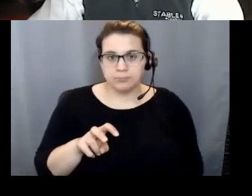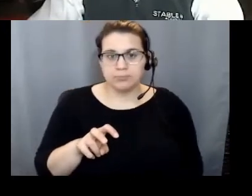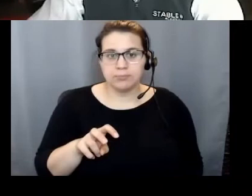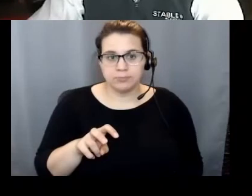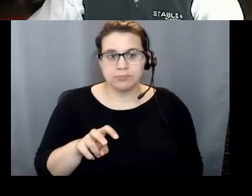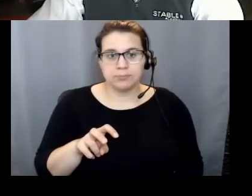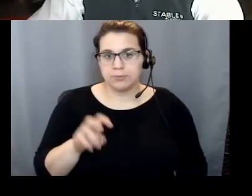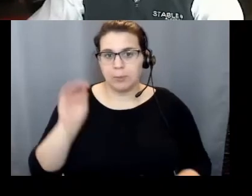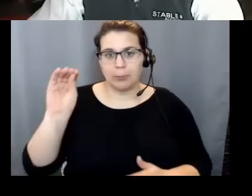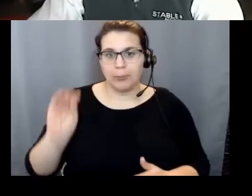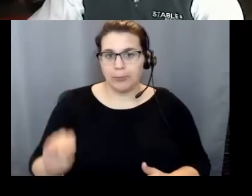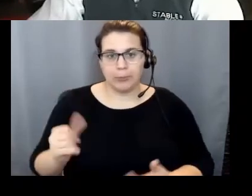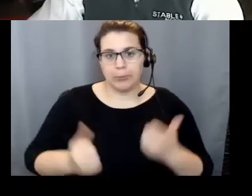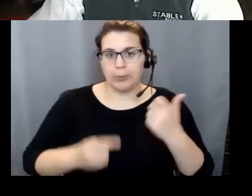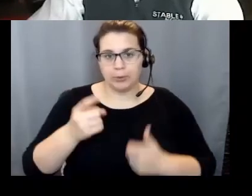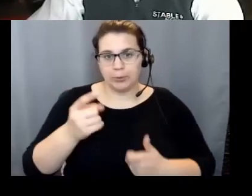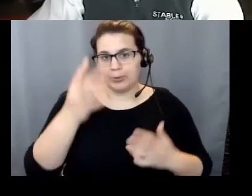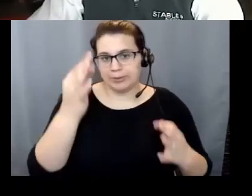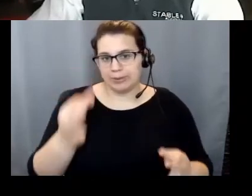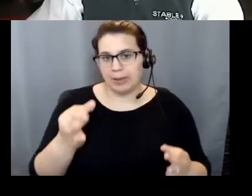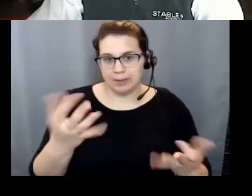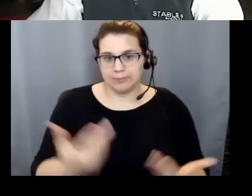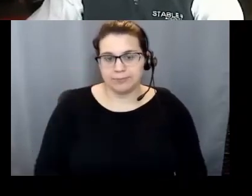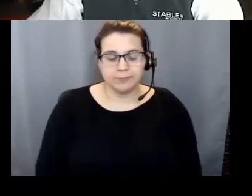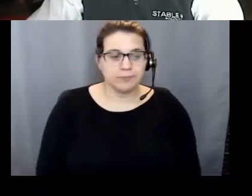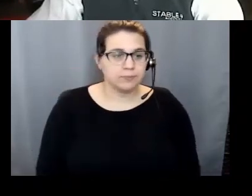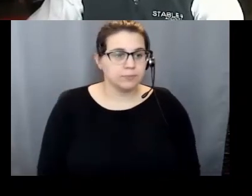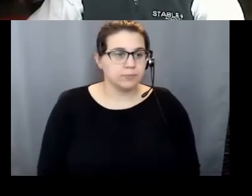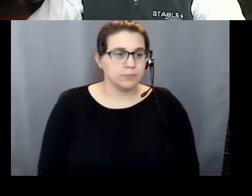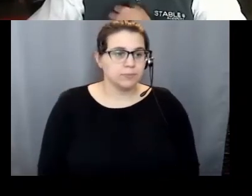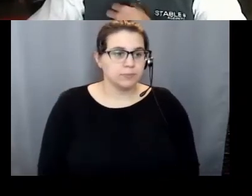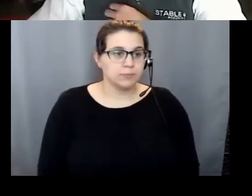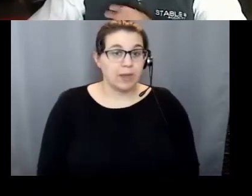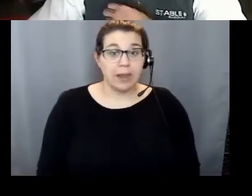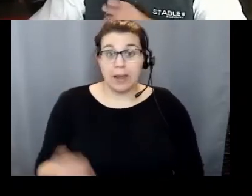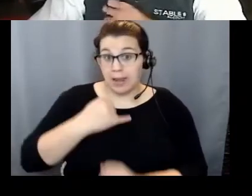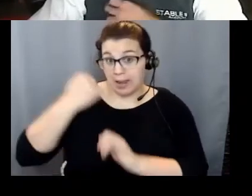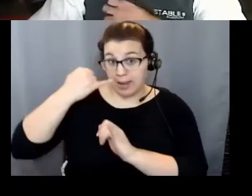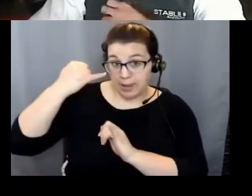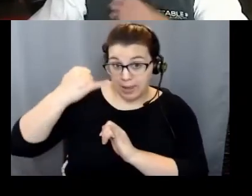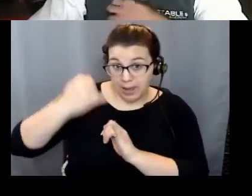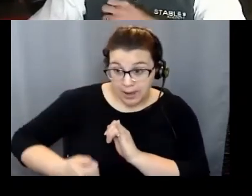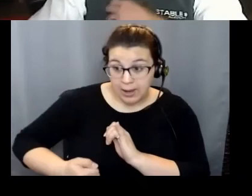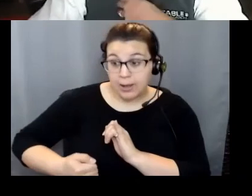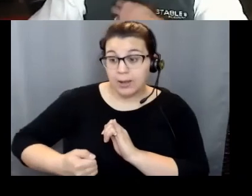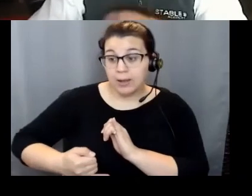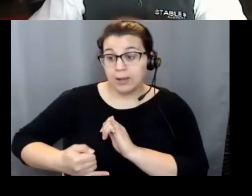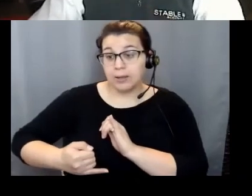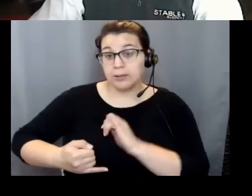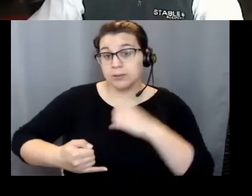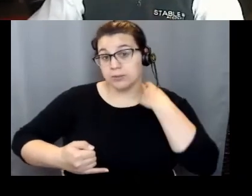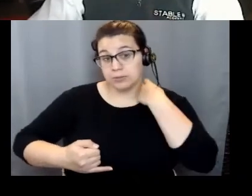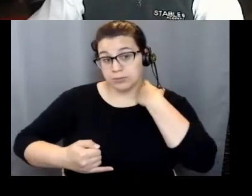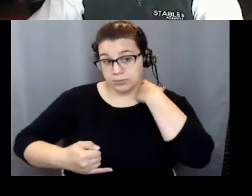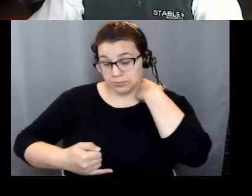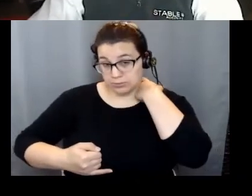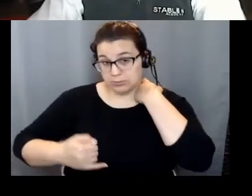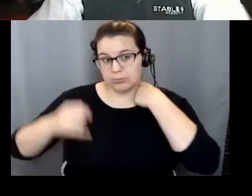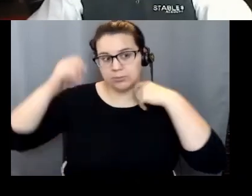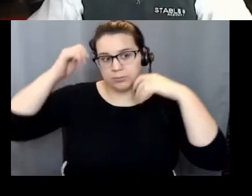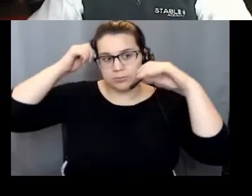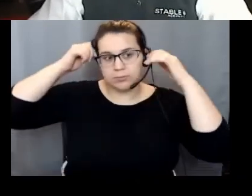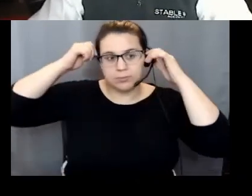in whichever option you chose. And finally, the final part of this part of it, which is an optional